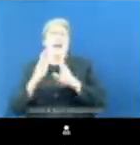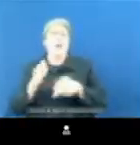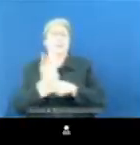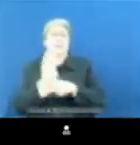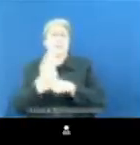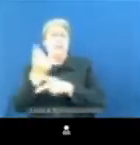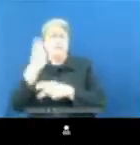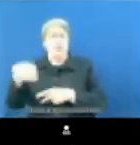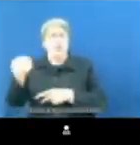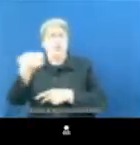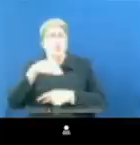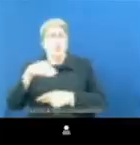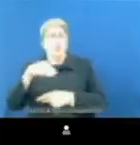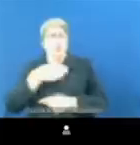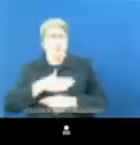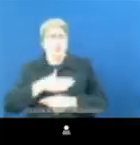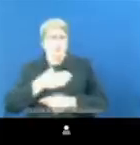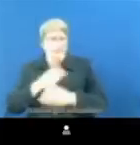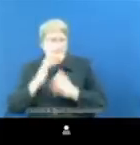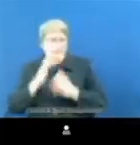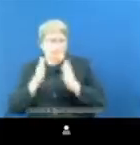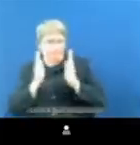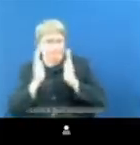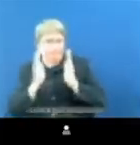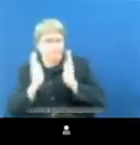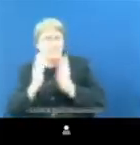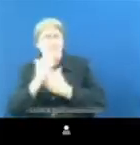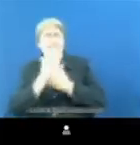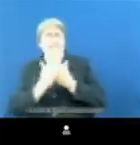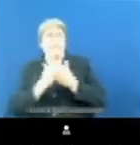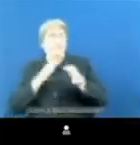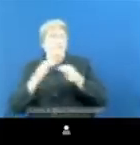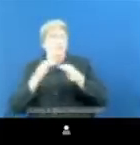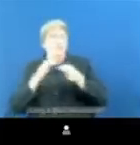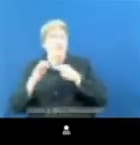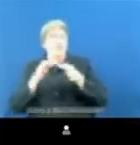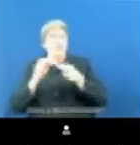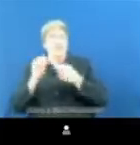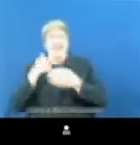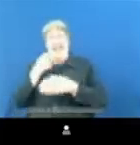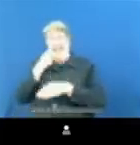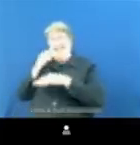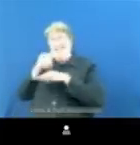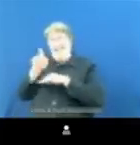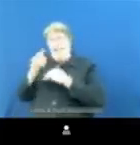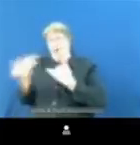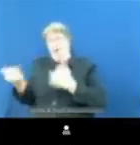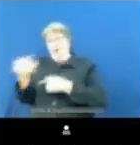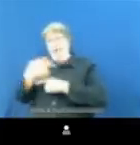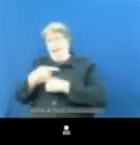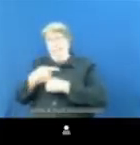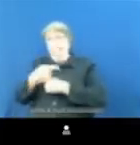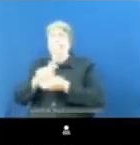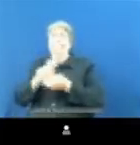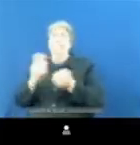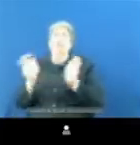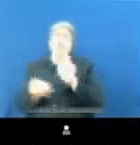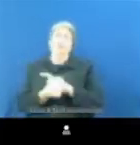would you please listen closely as some of the instructions that I sent you earlier today have changed.